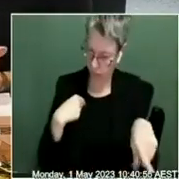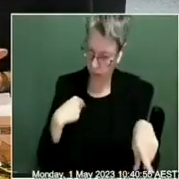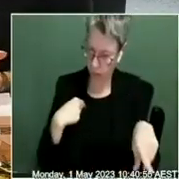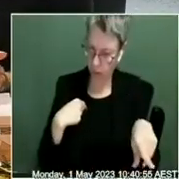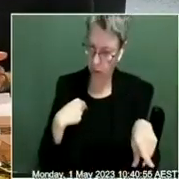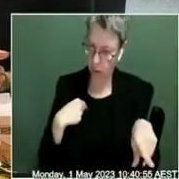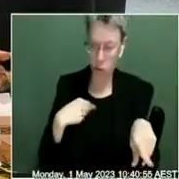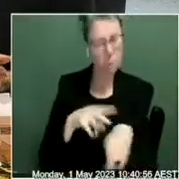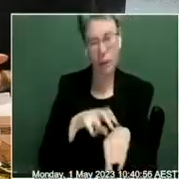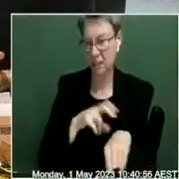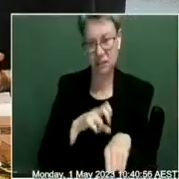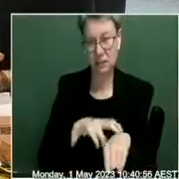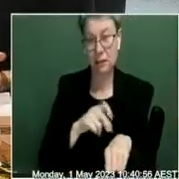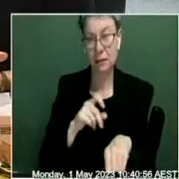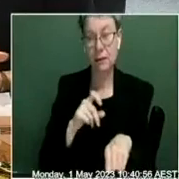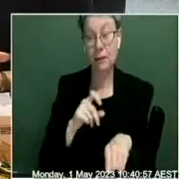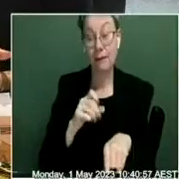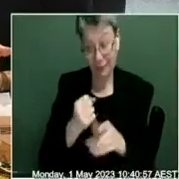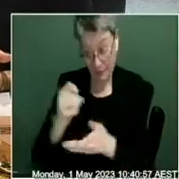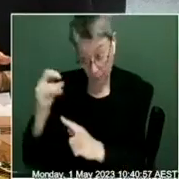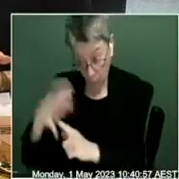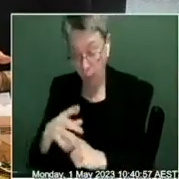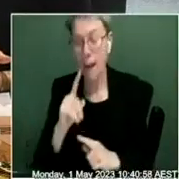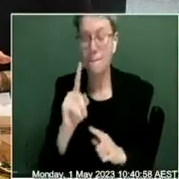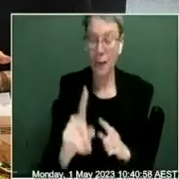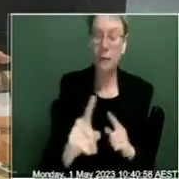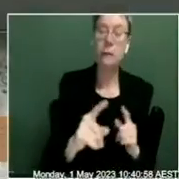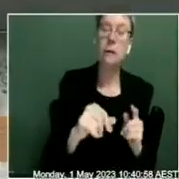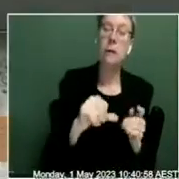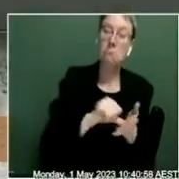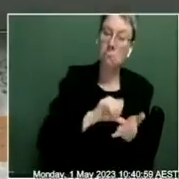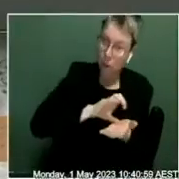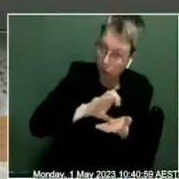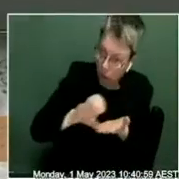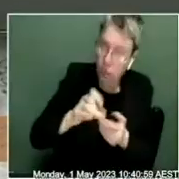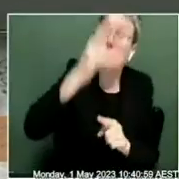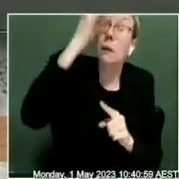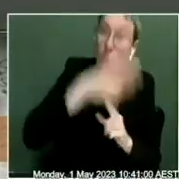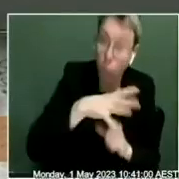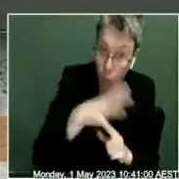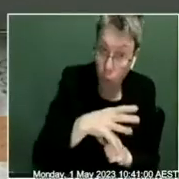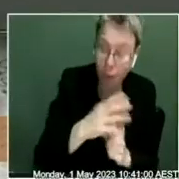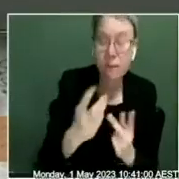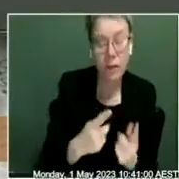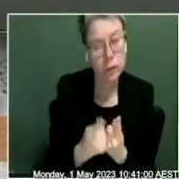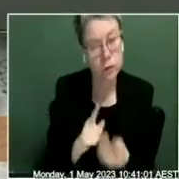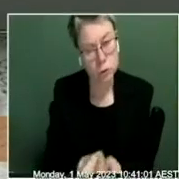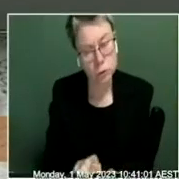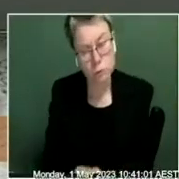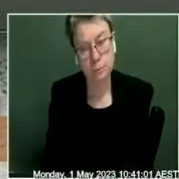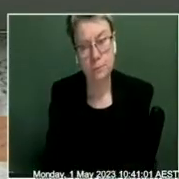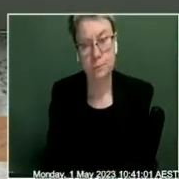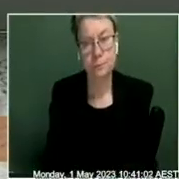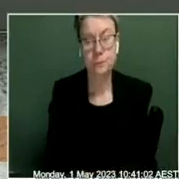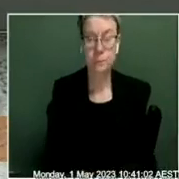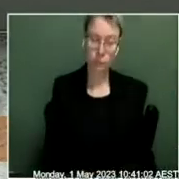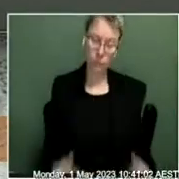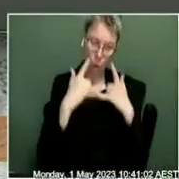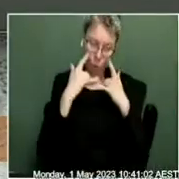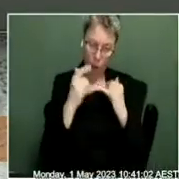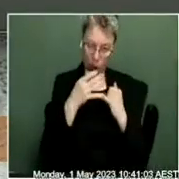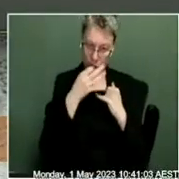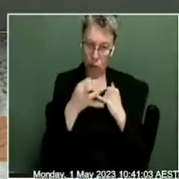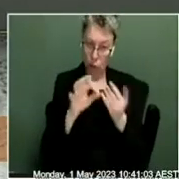And is it right that the department advised the rest of government that there would be significant implementation